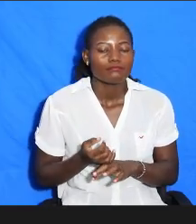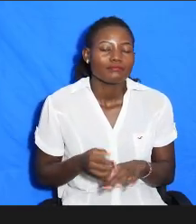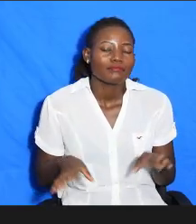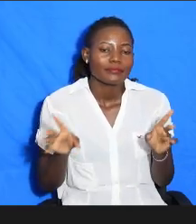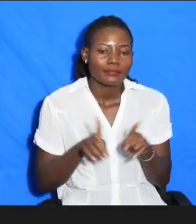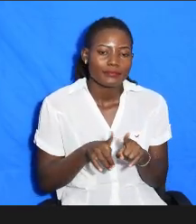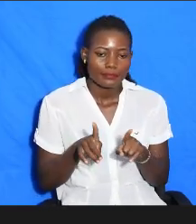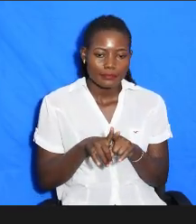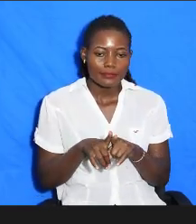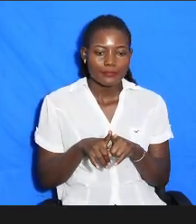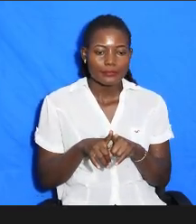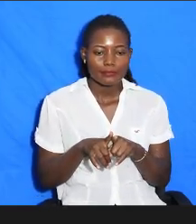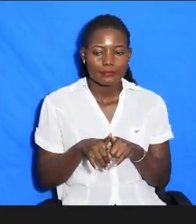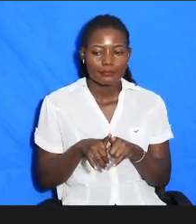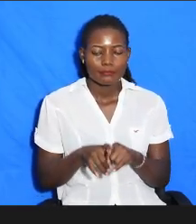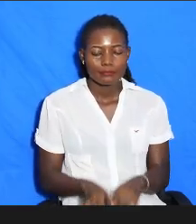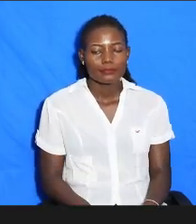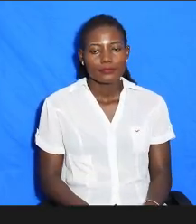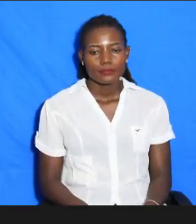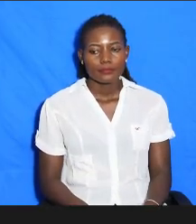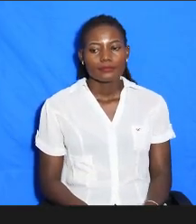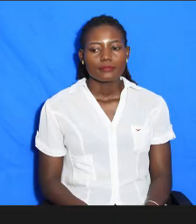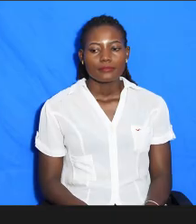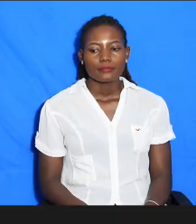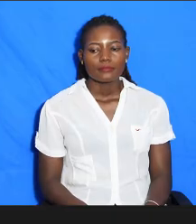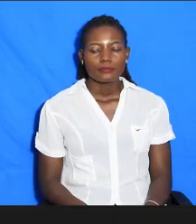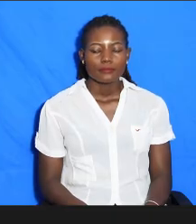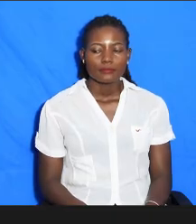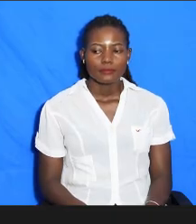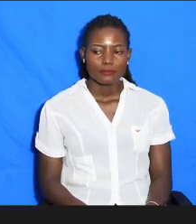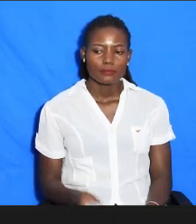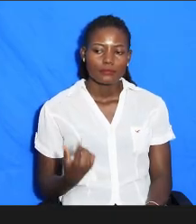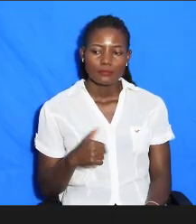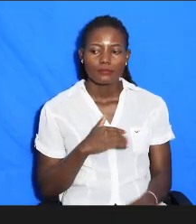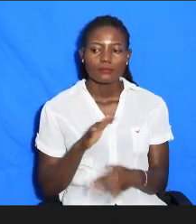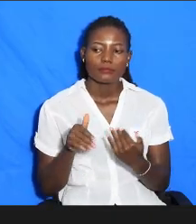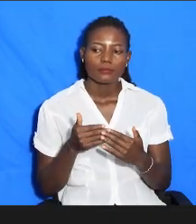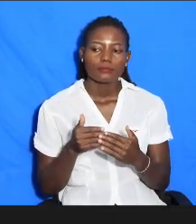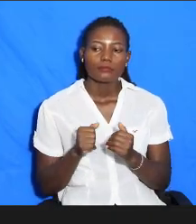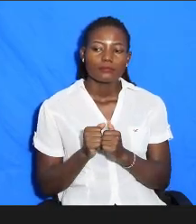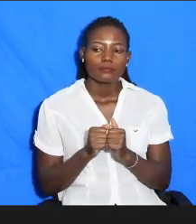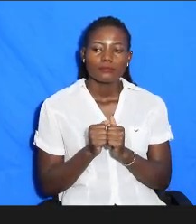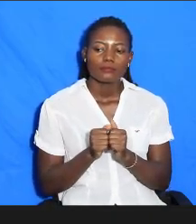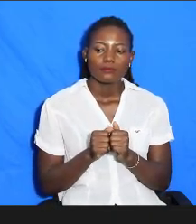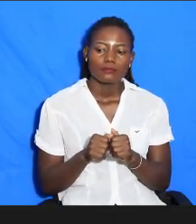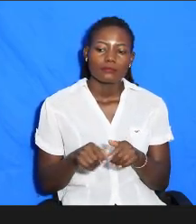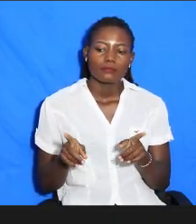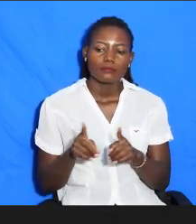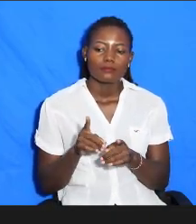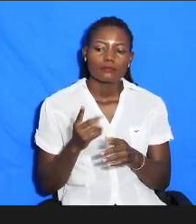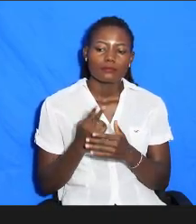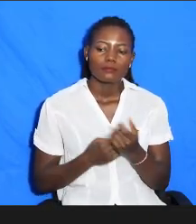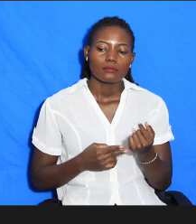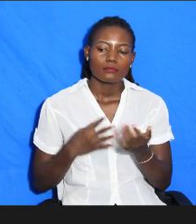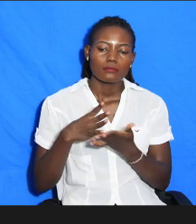same trajectory, and we kind of had the same line. So you were all synced together and what we were all both of us wanted. So